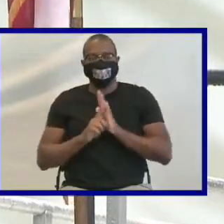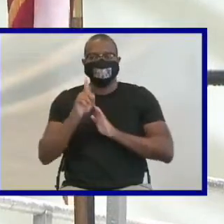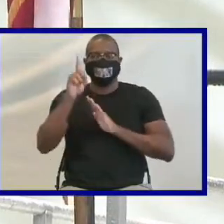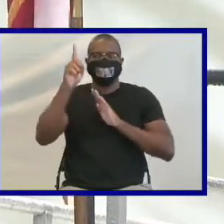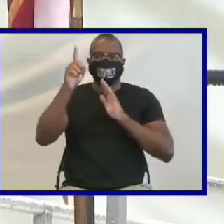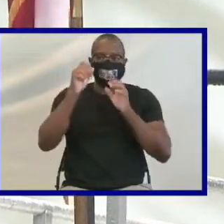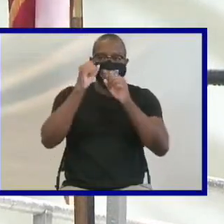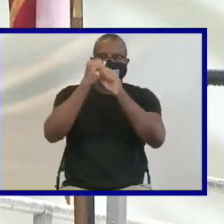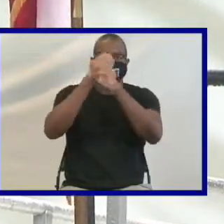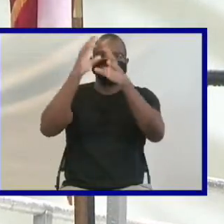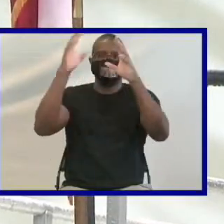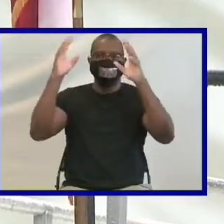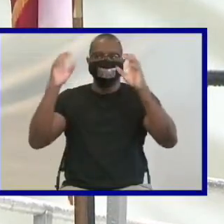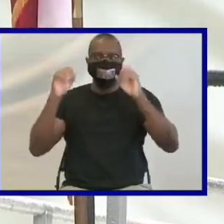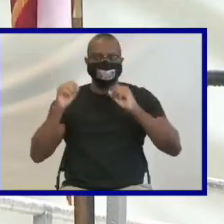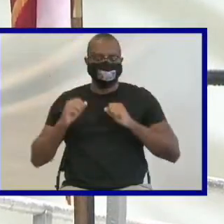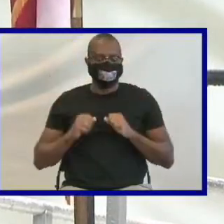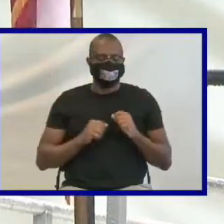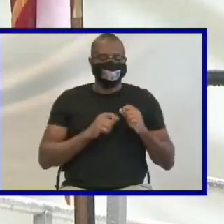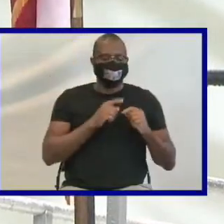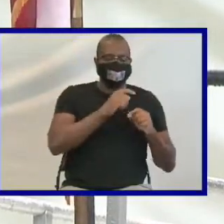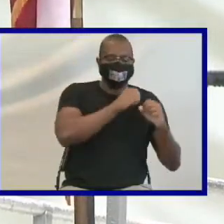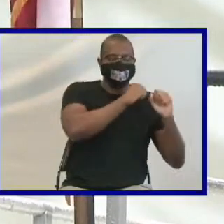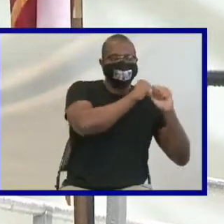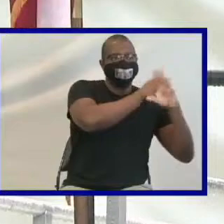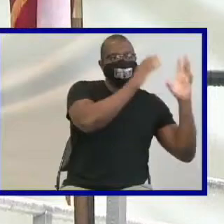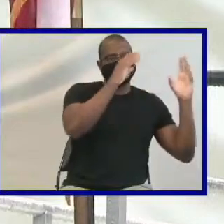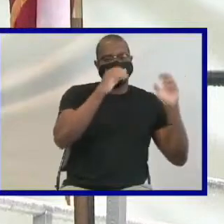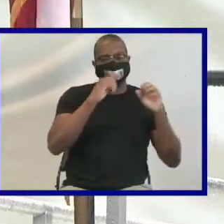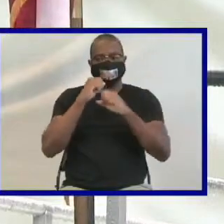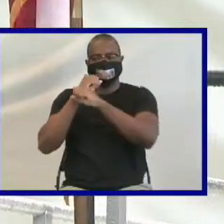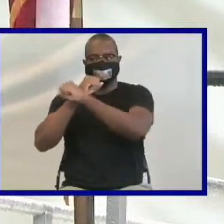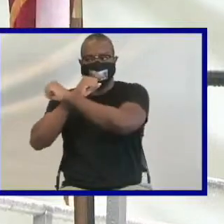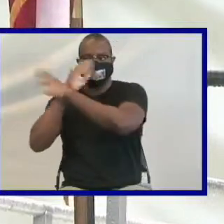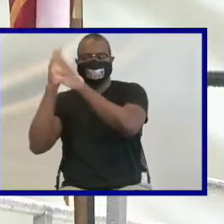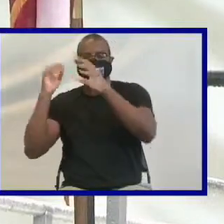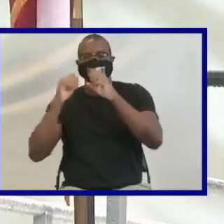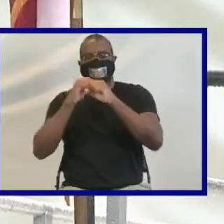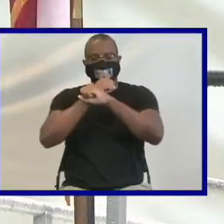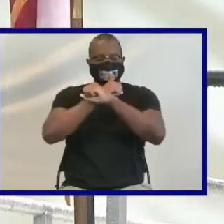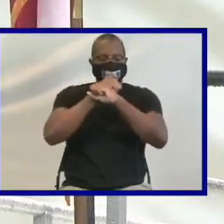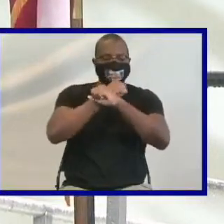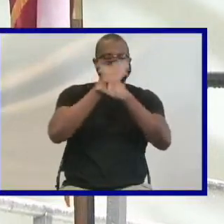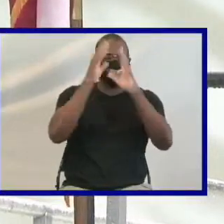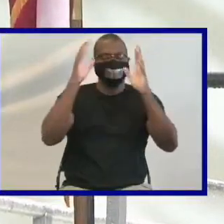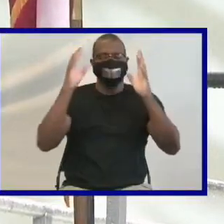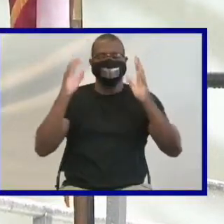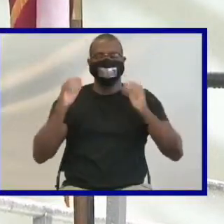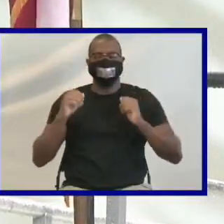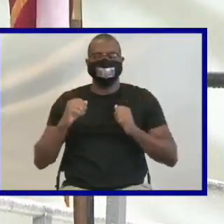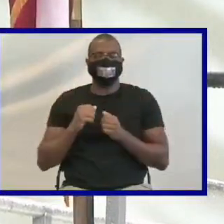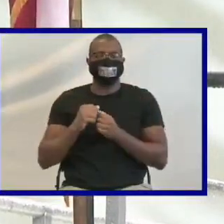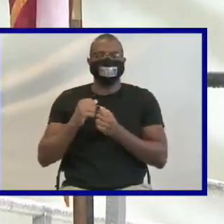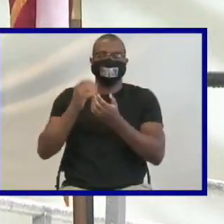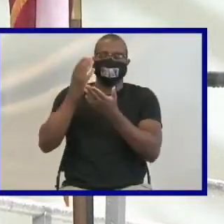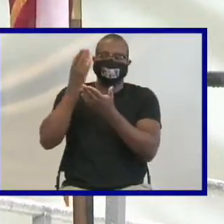the rockets' red glare, the bombs bursting in.